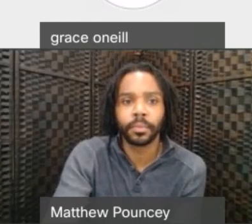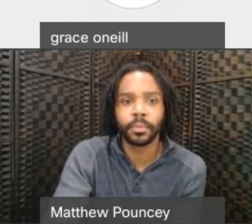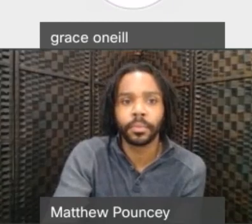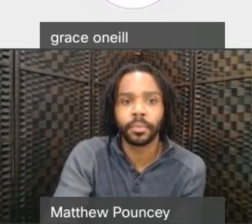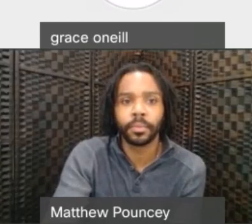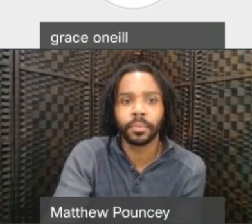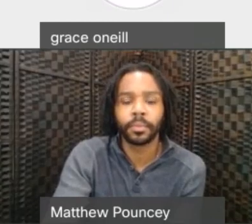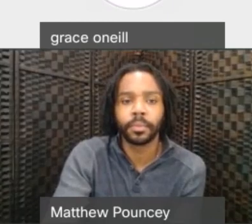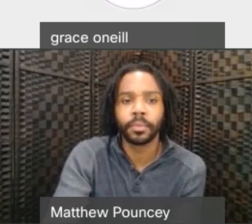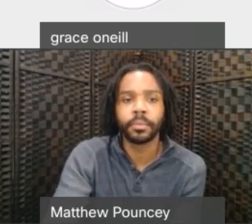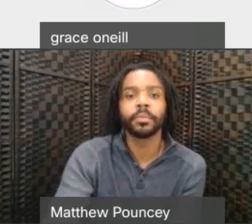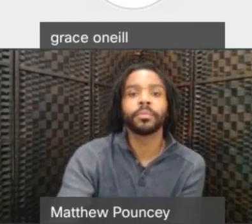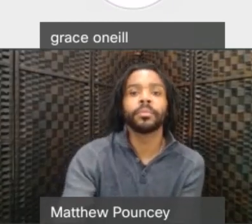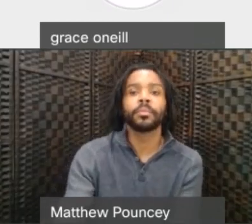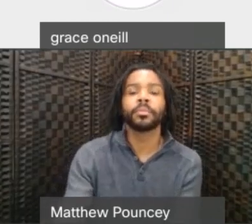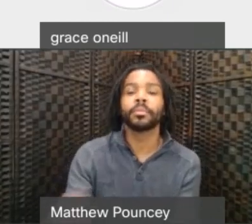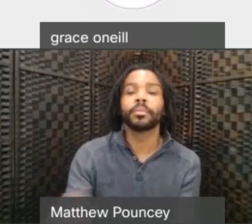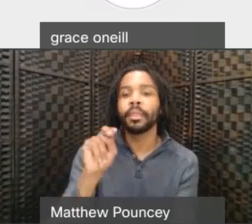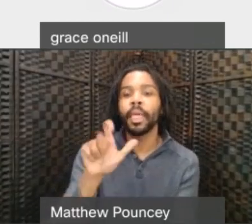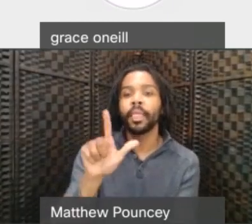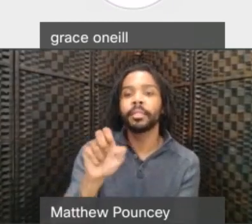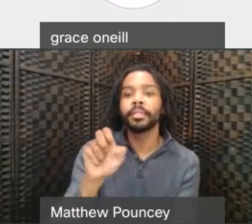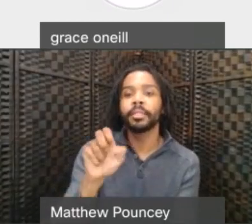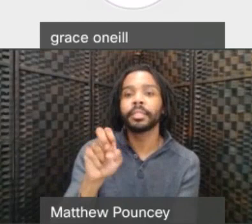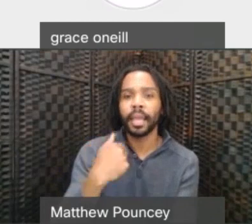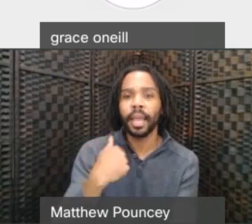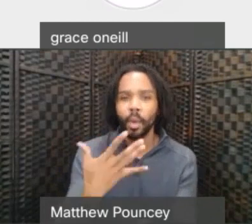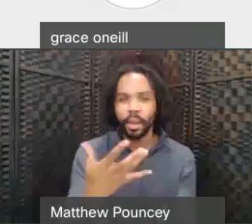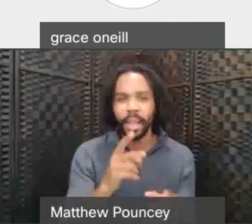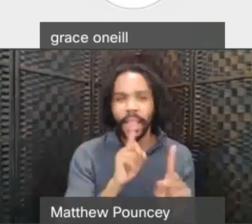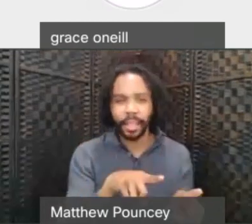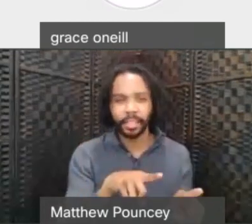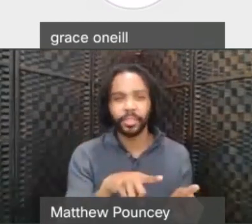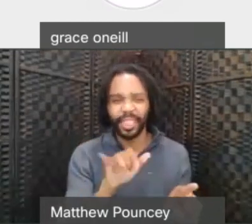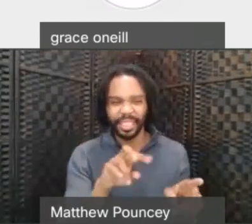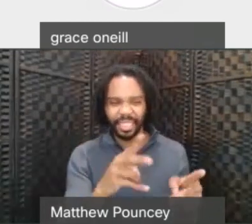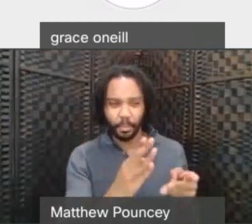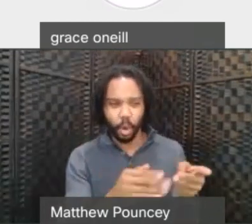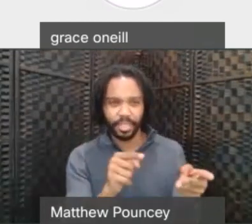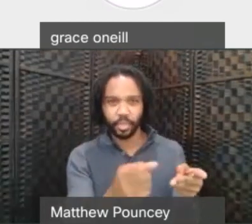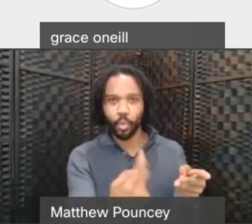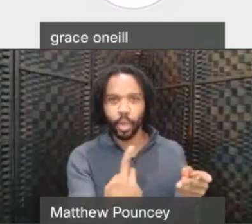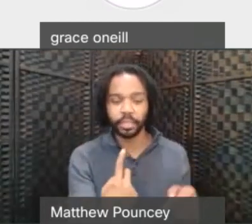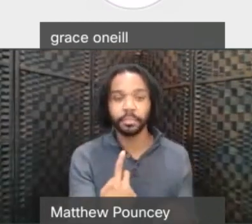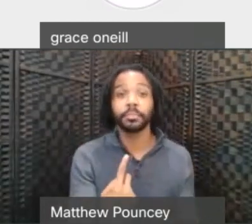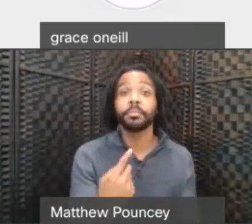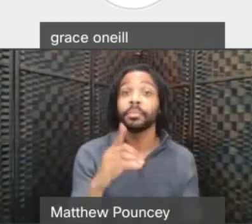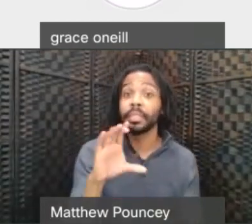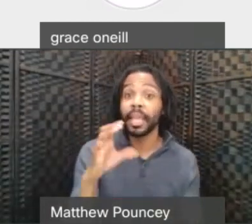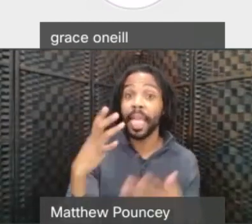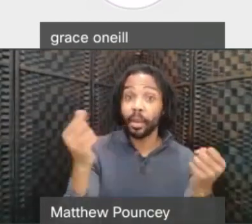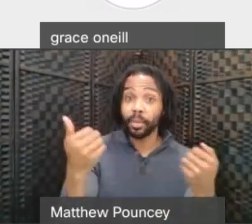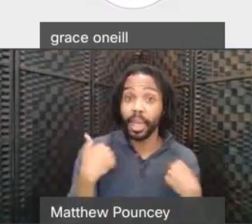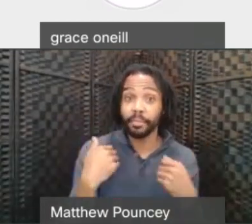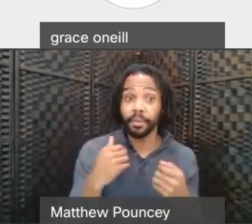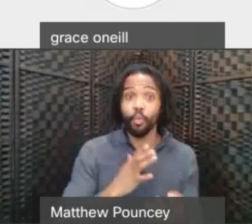So just to answer the other part of that question, does DC Health require a formal document that tracks their monitoring? No, DC Health does not,